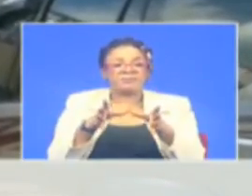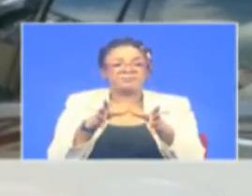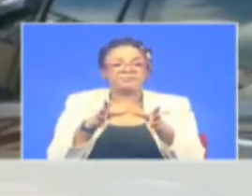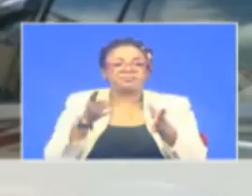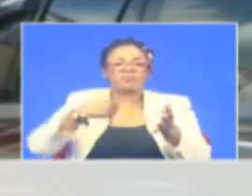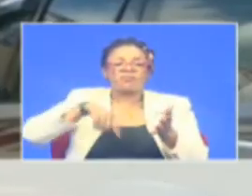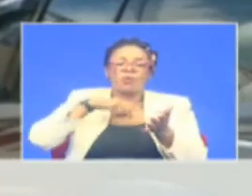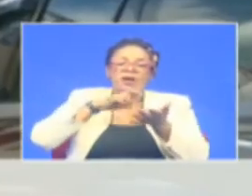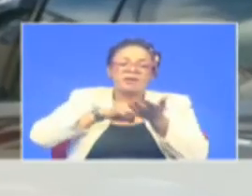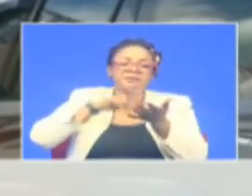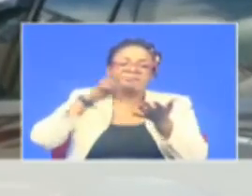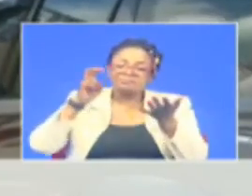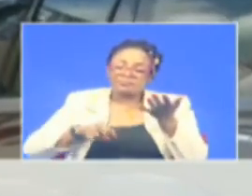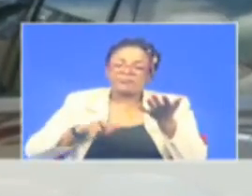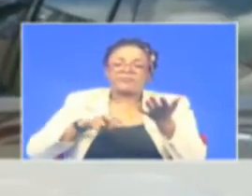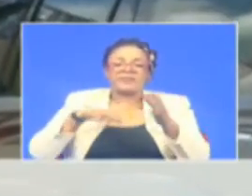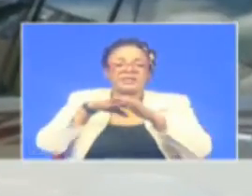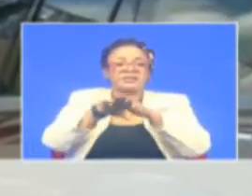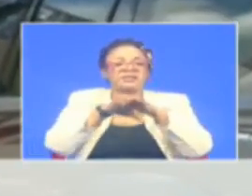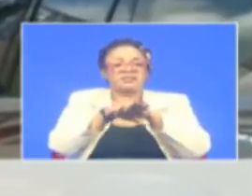to access